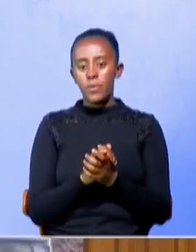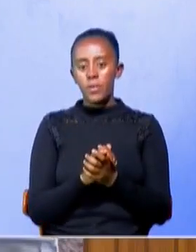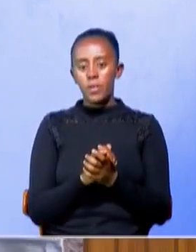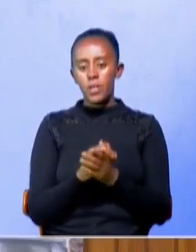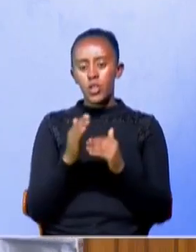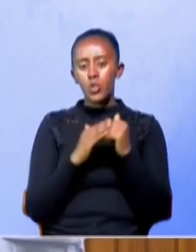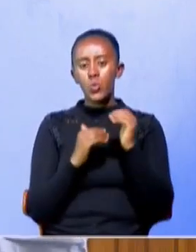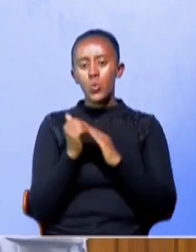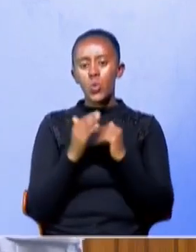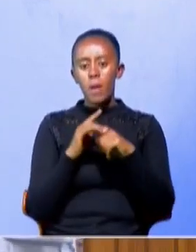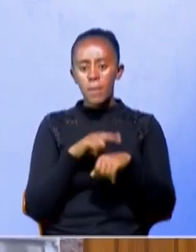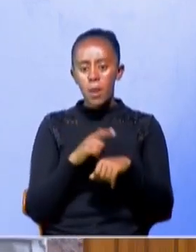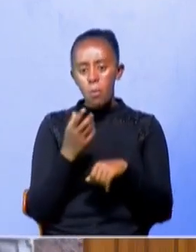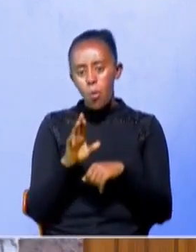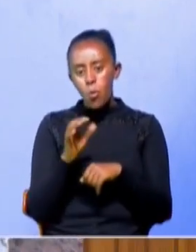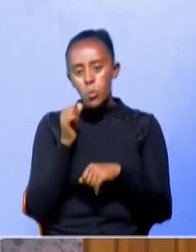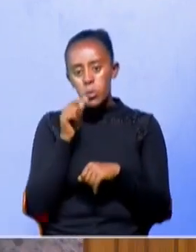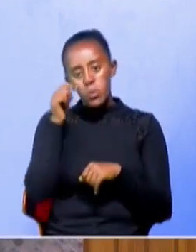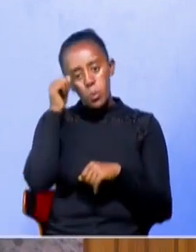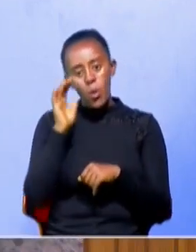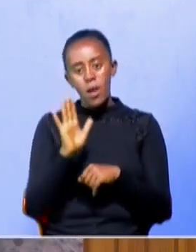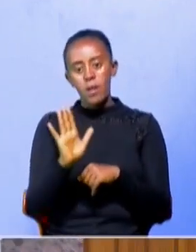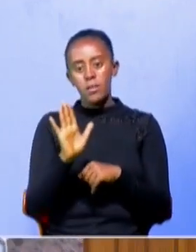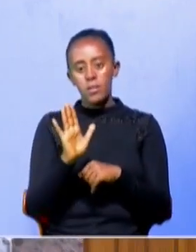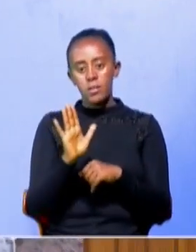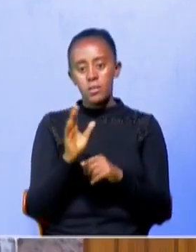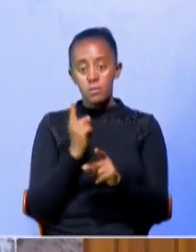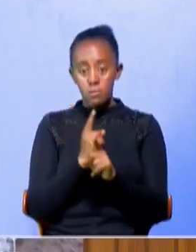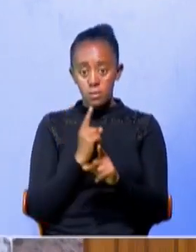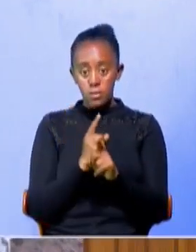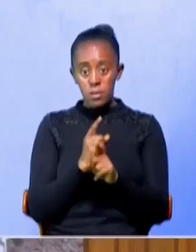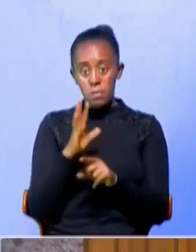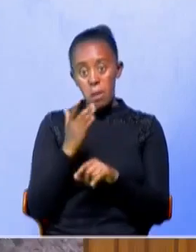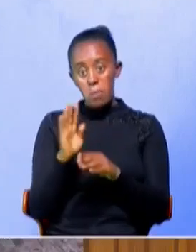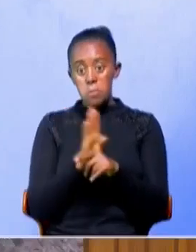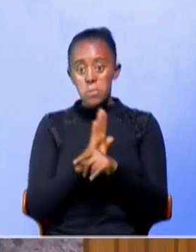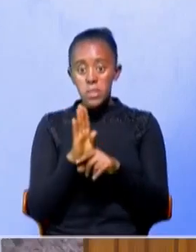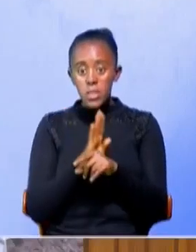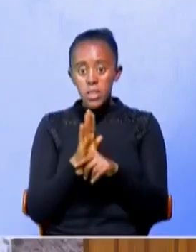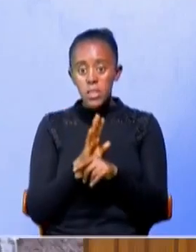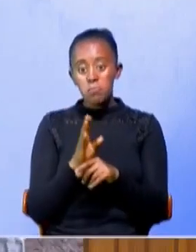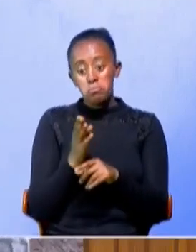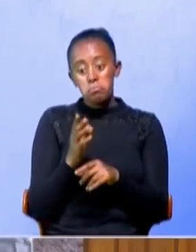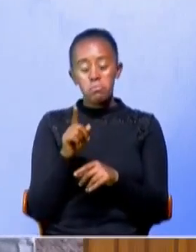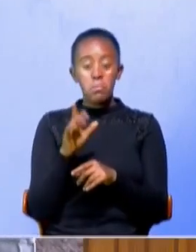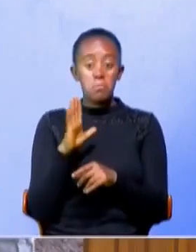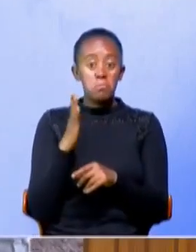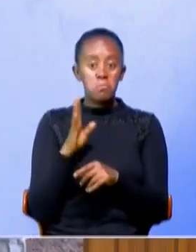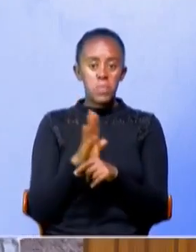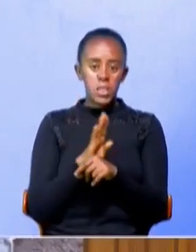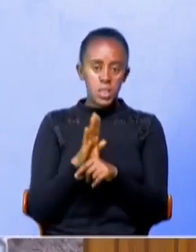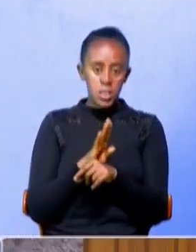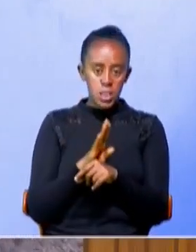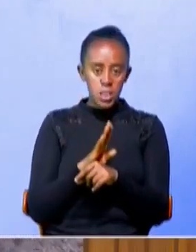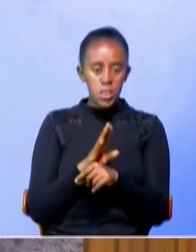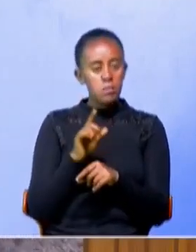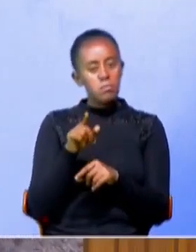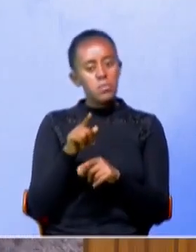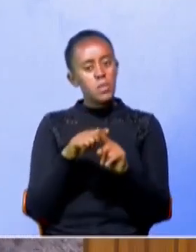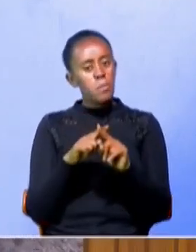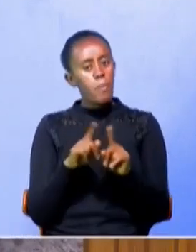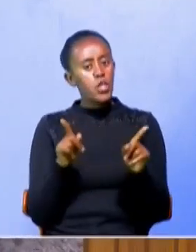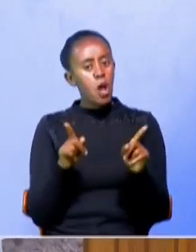suitable time to him or to her. Right? If he may be busy, he may be busy. Right? He may have a